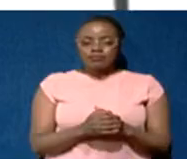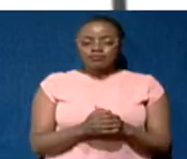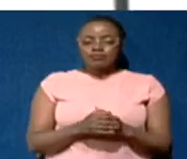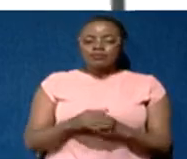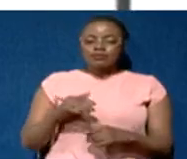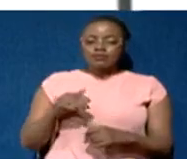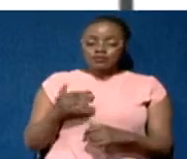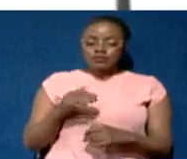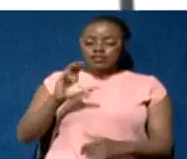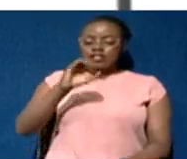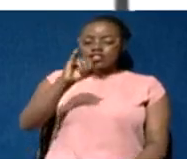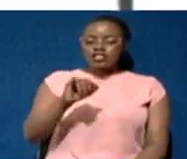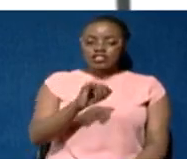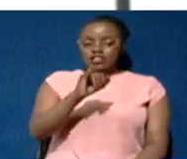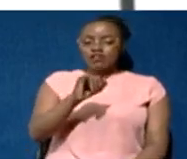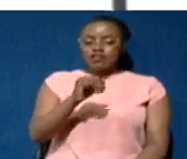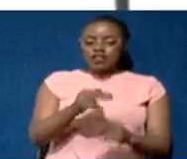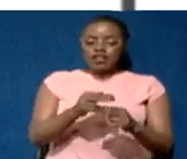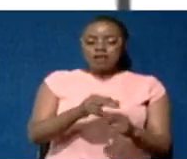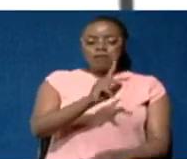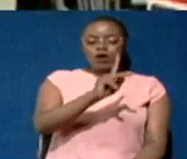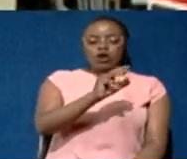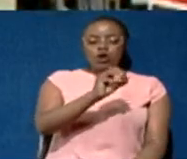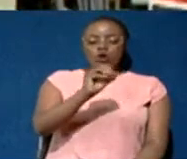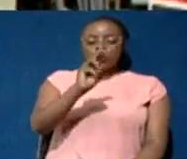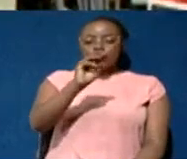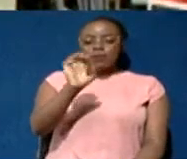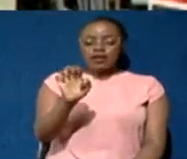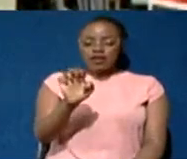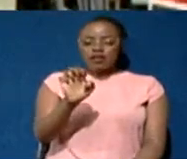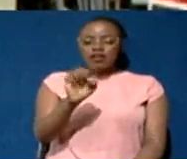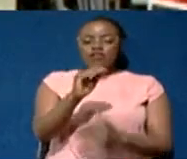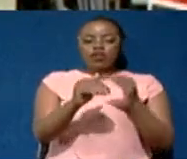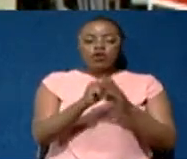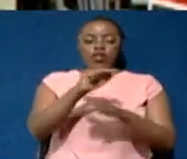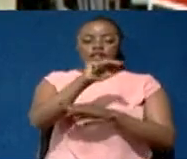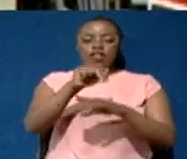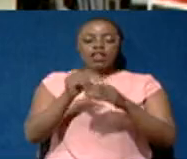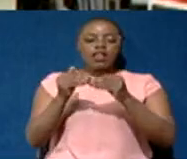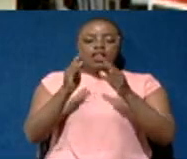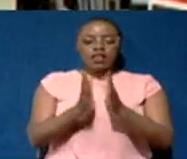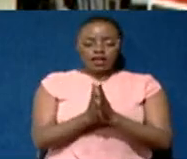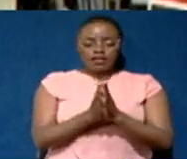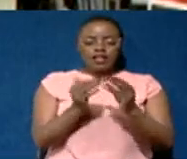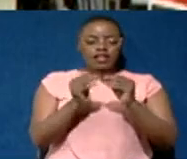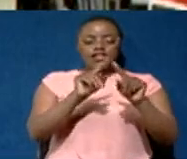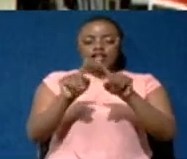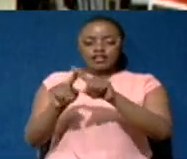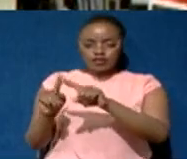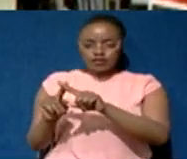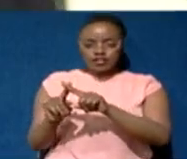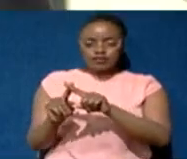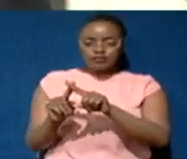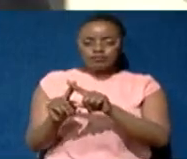your ladyship, the Chief Justice on Martha Koome, all national leaders and leaders from across our